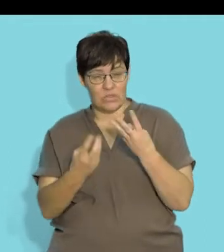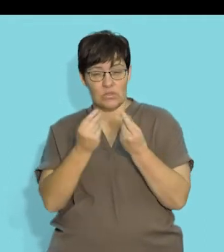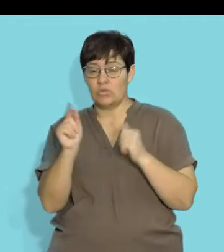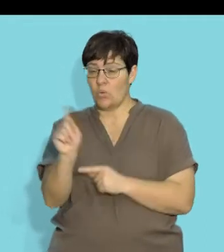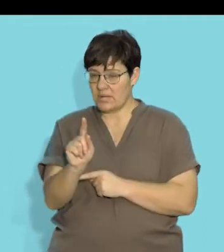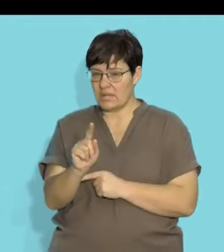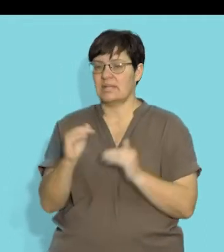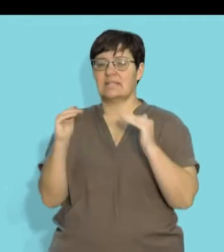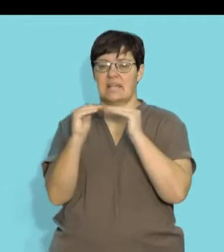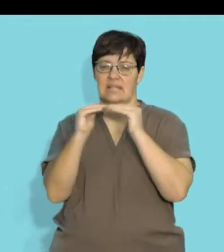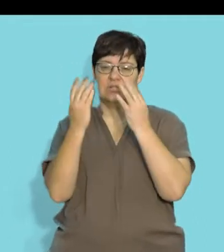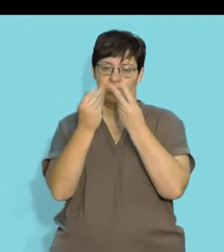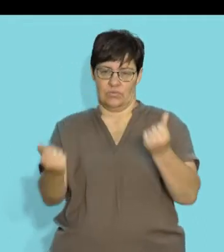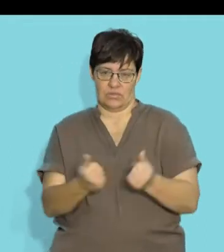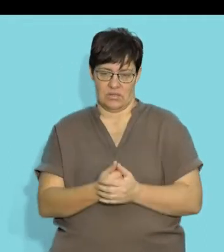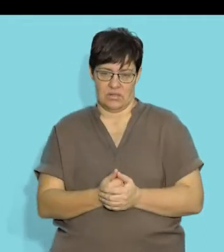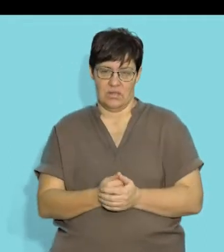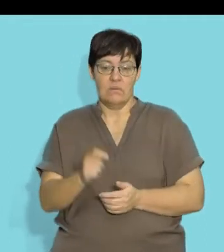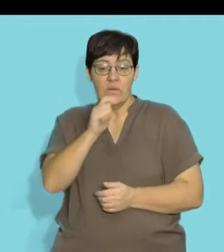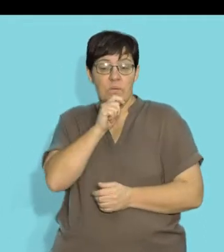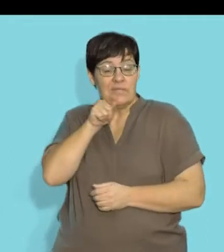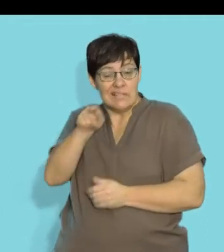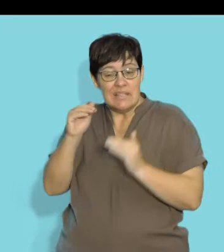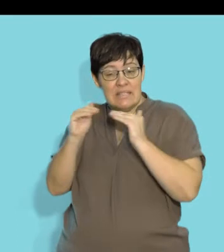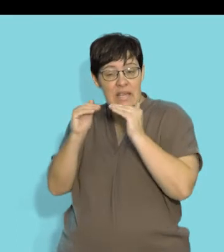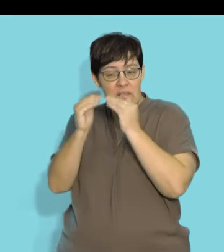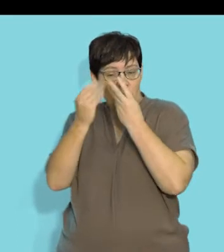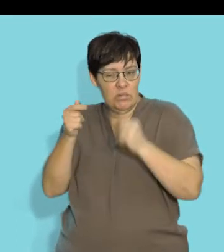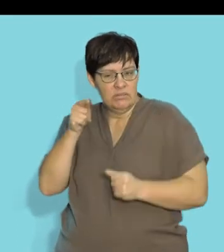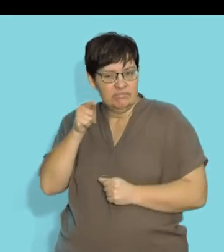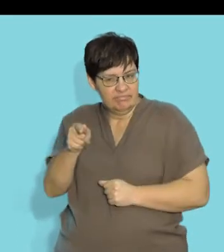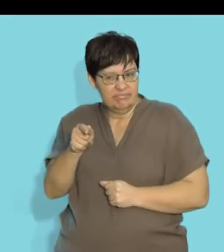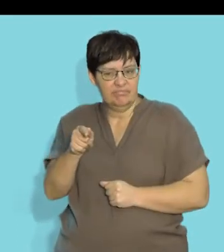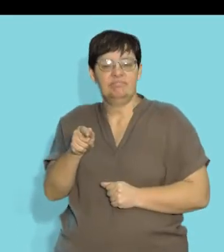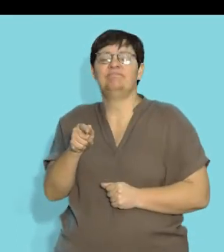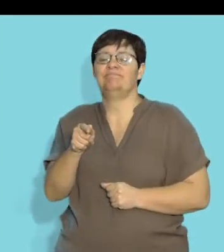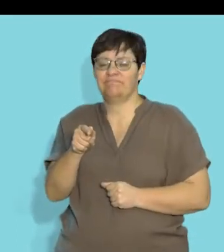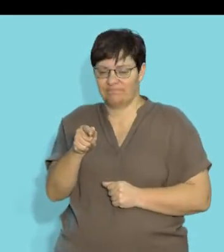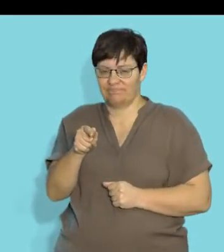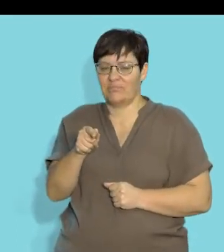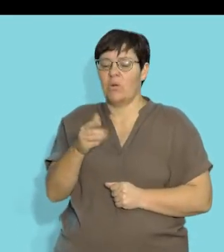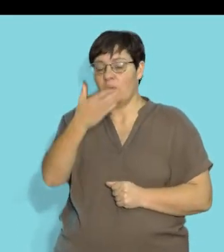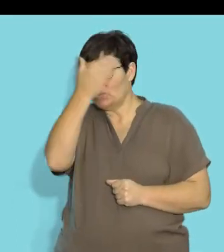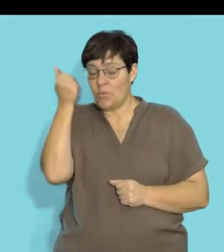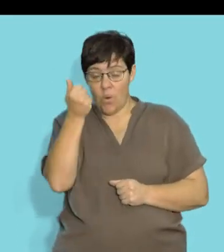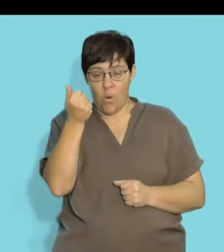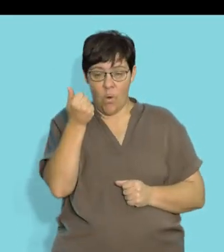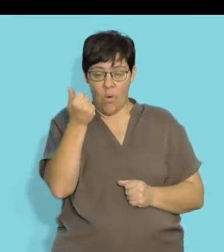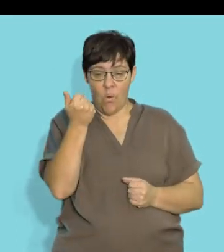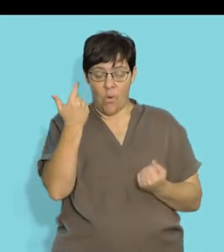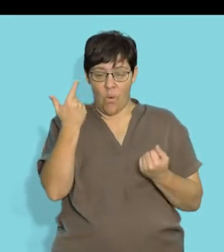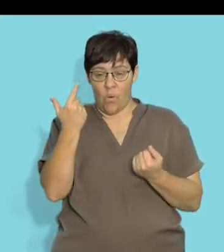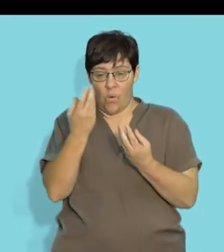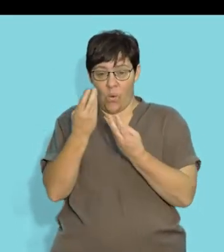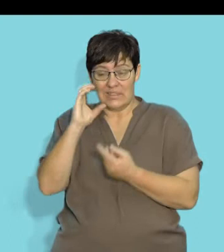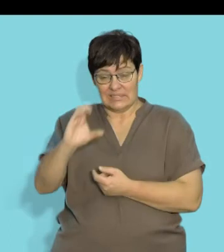setup is actually a standard solution. So we'd use that standard solution to actually determine the unknown